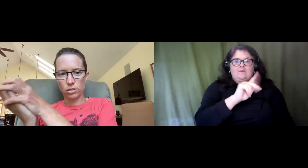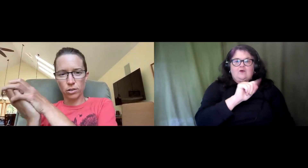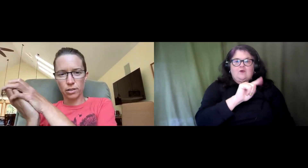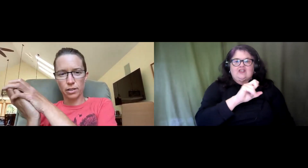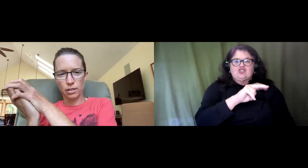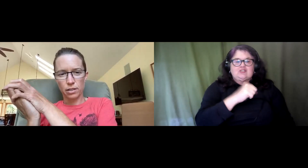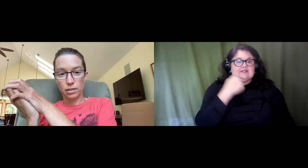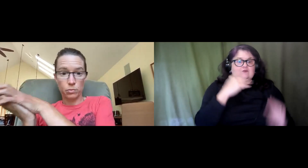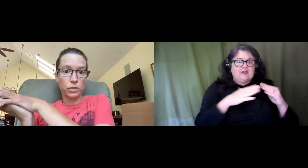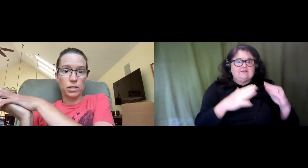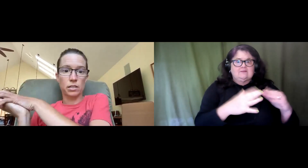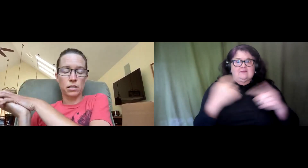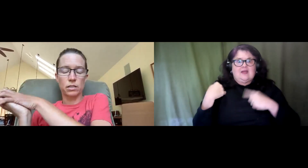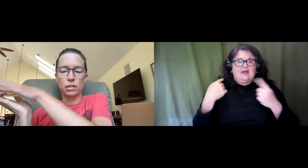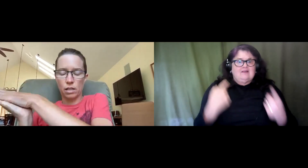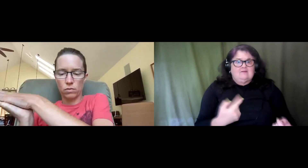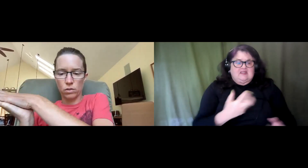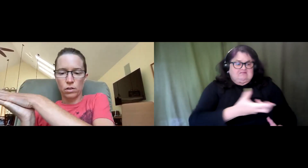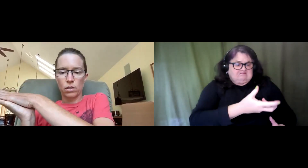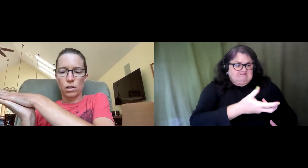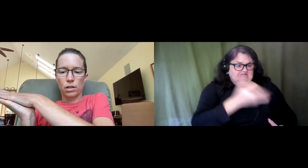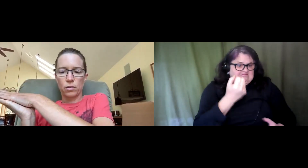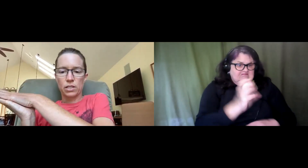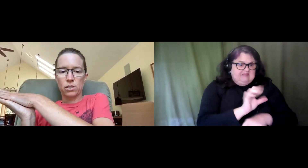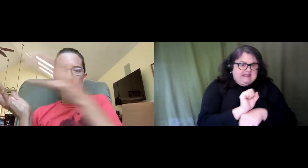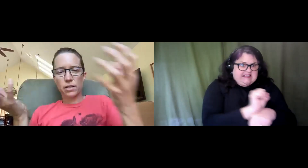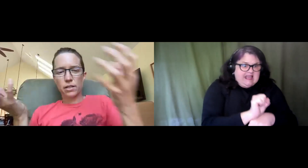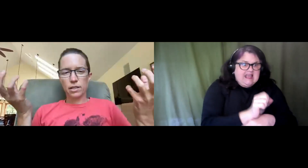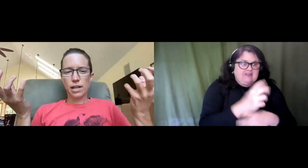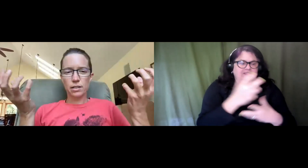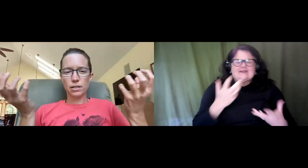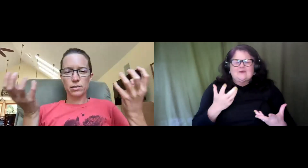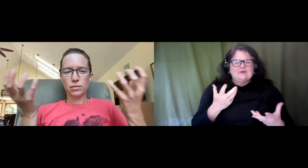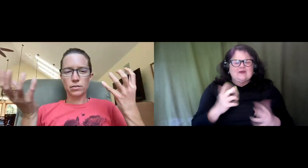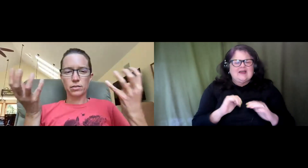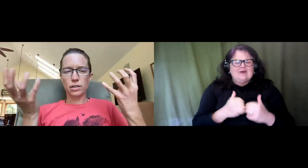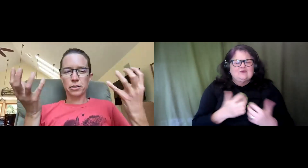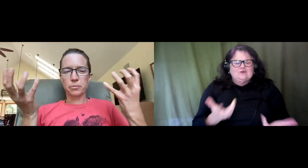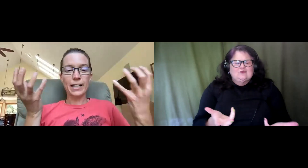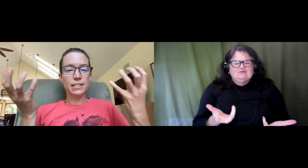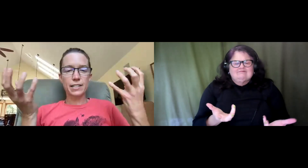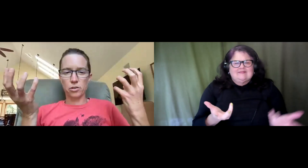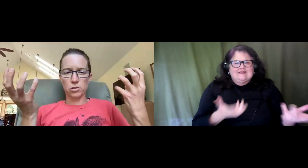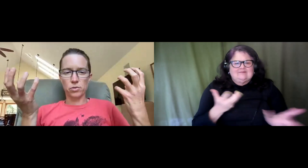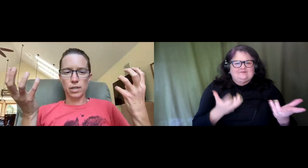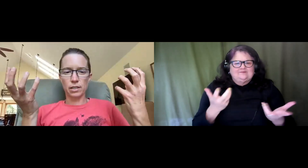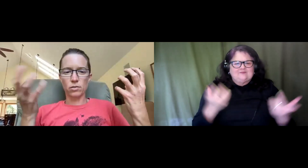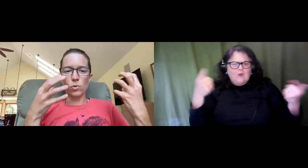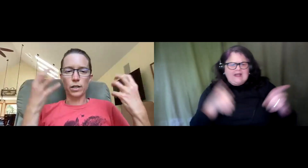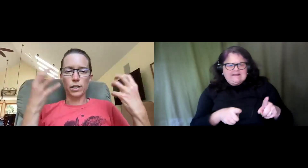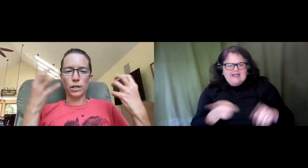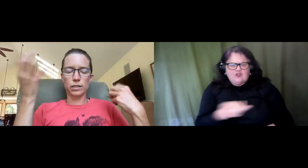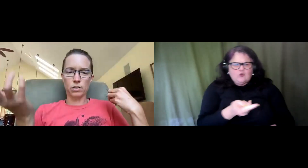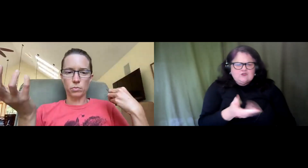been historically dispossessed, enslaved. And so how to reconcile those two things